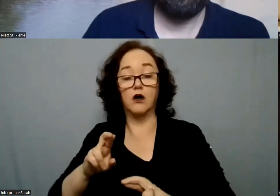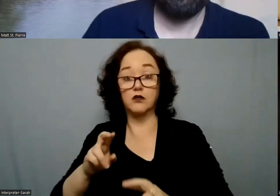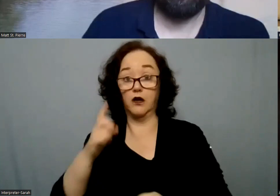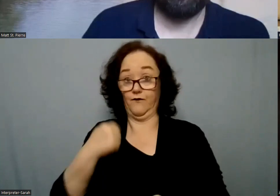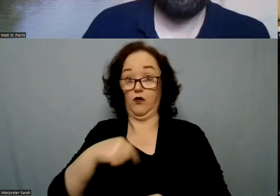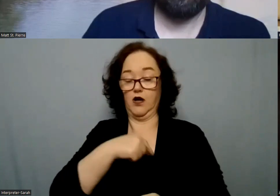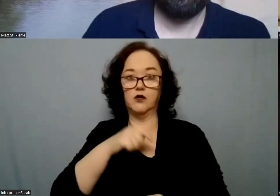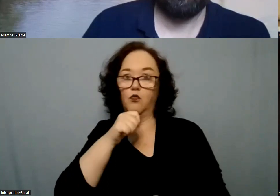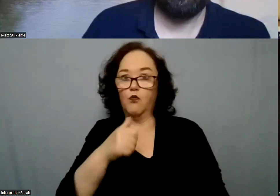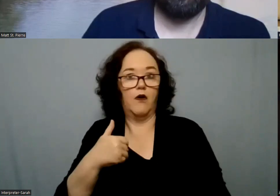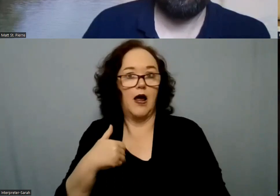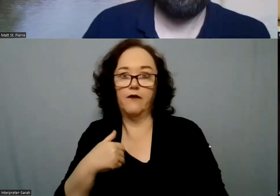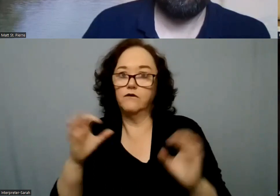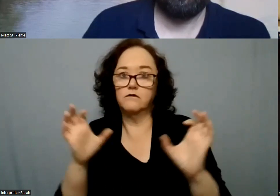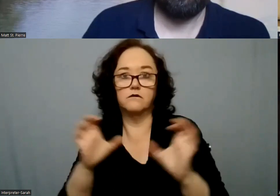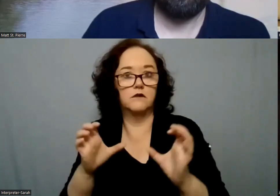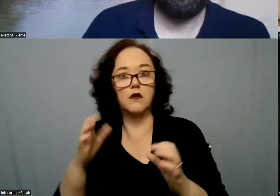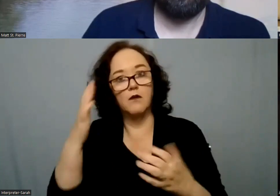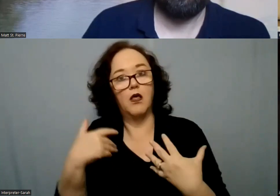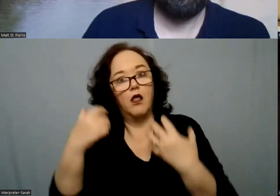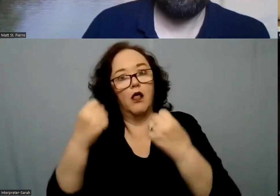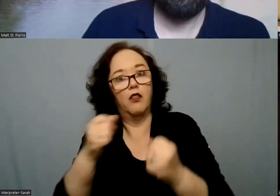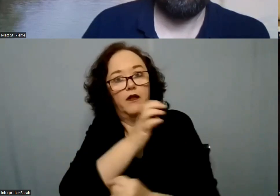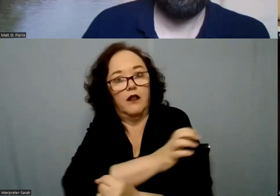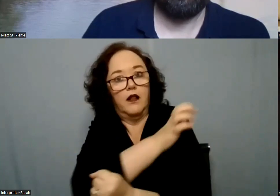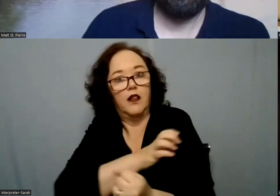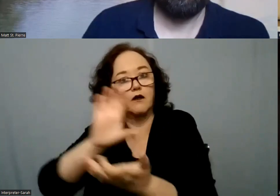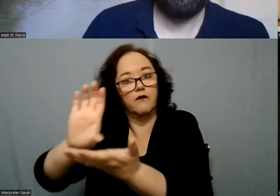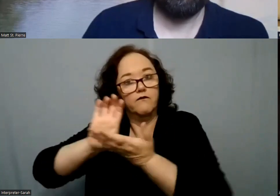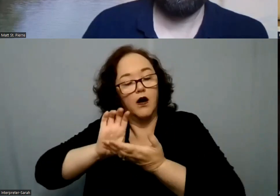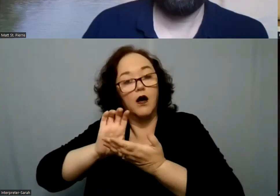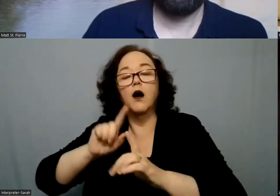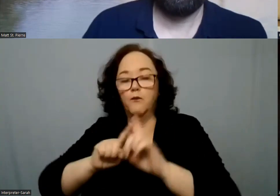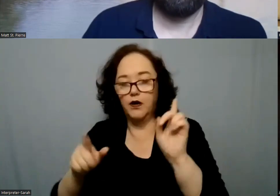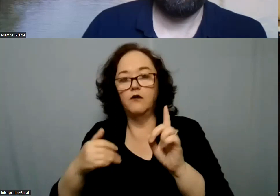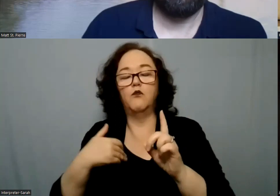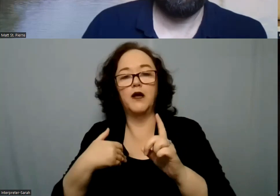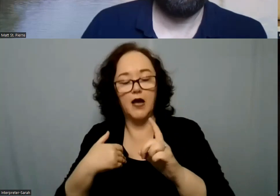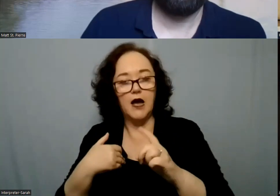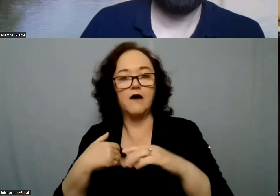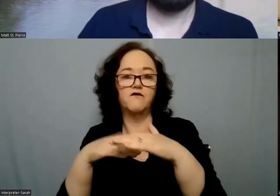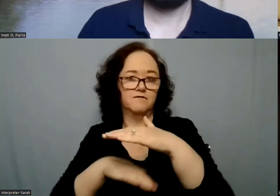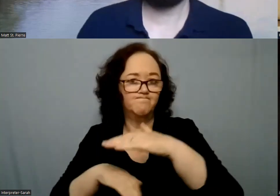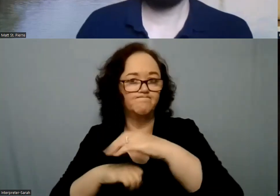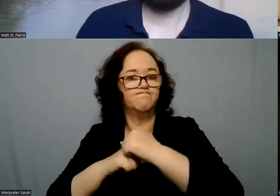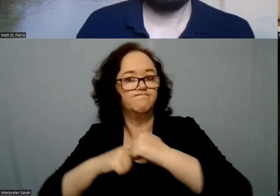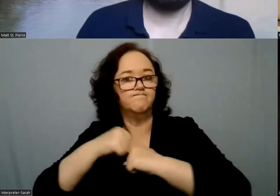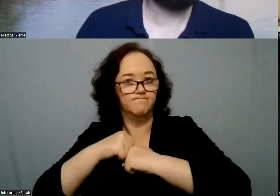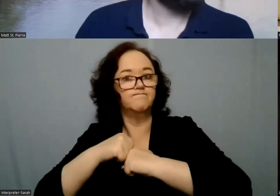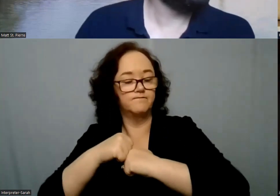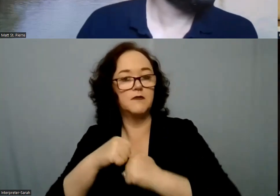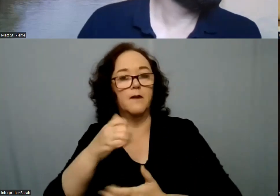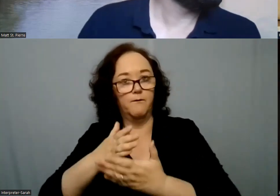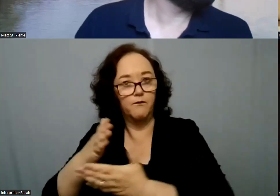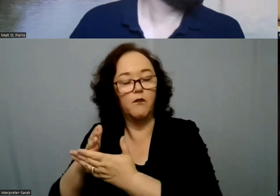clinic funding, but we do have those foundational pieces covered through a performance contract through the